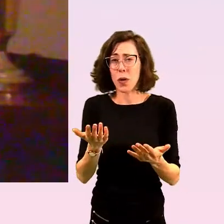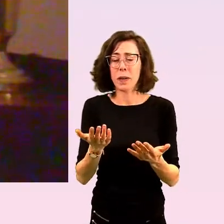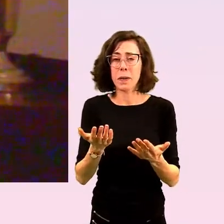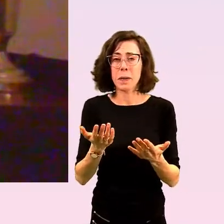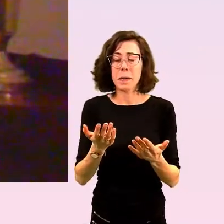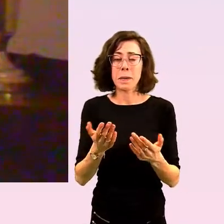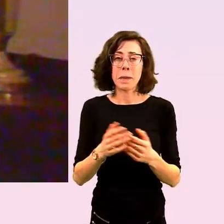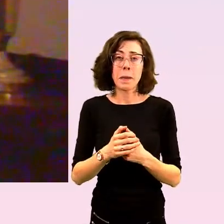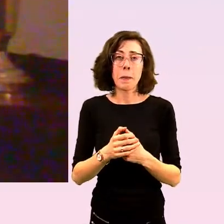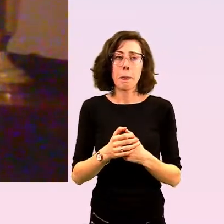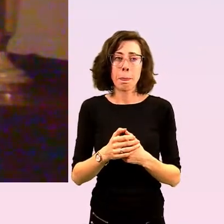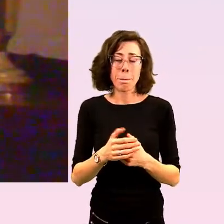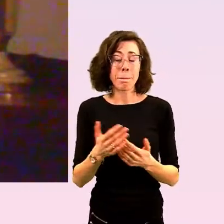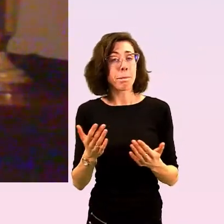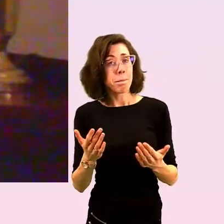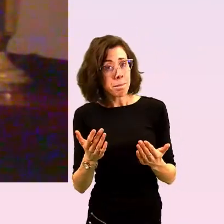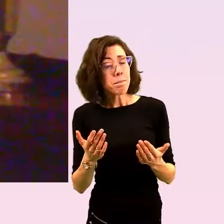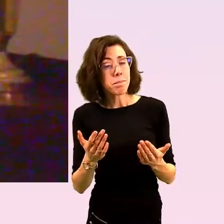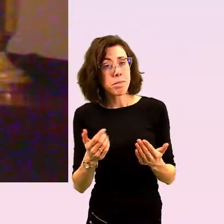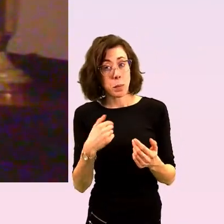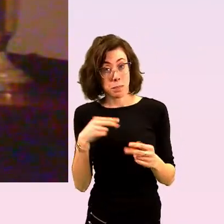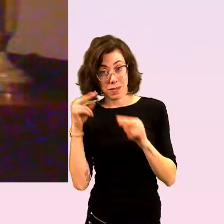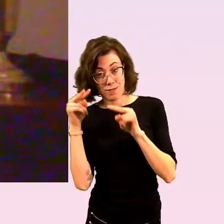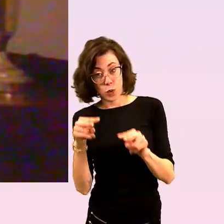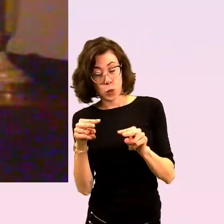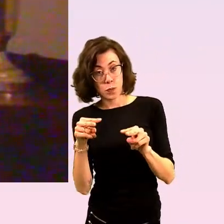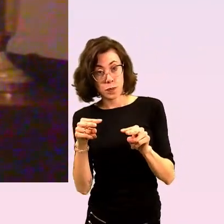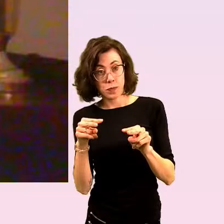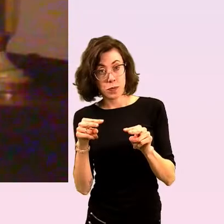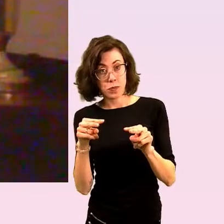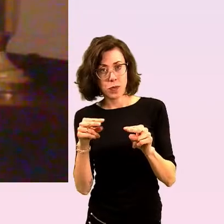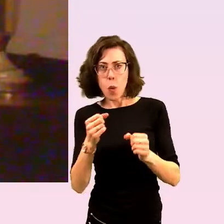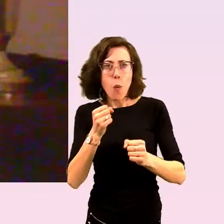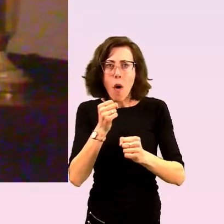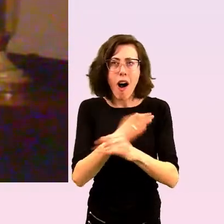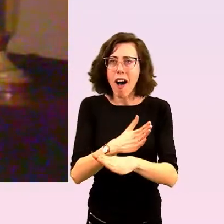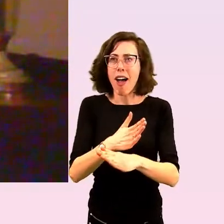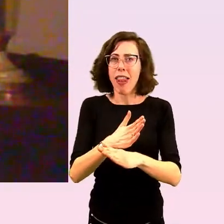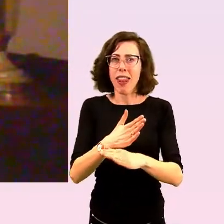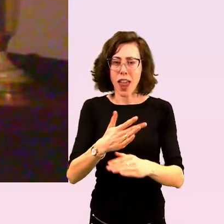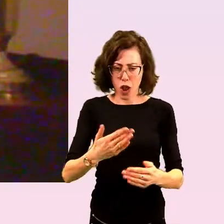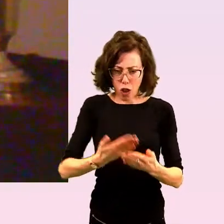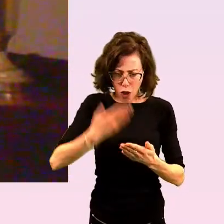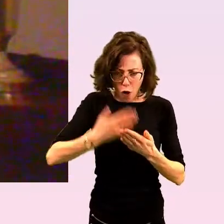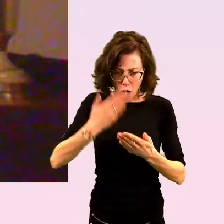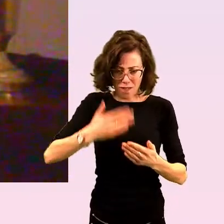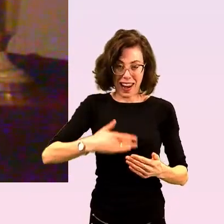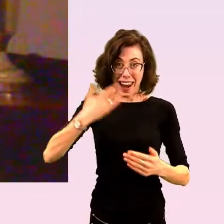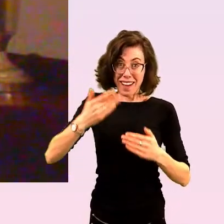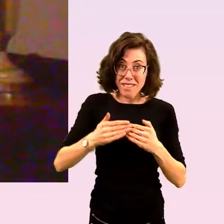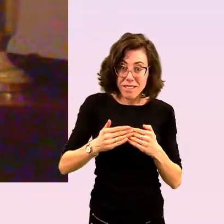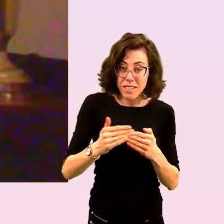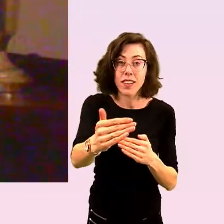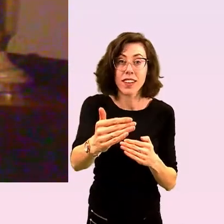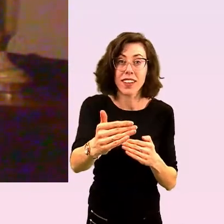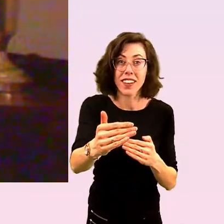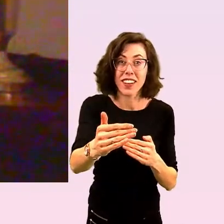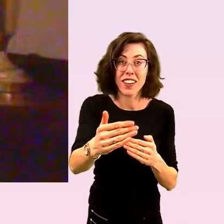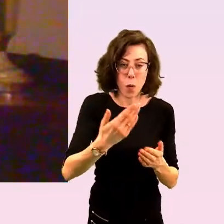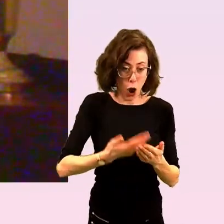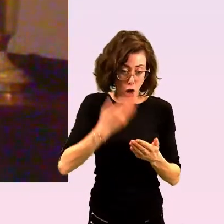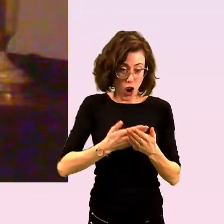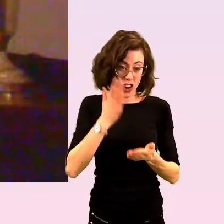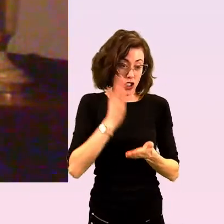I mean, I suppose I take the view that we're all lifelong learners. You know, like, you know, we're all on a journey.